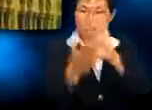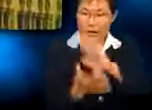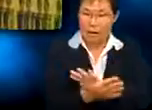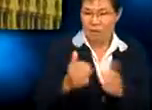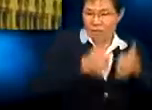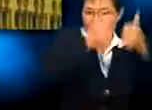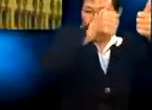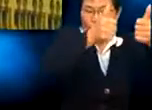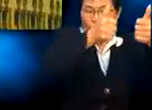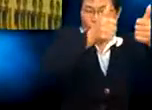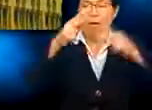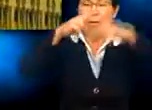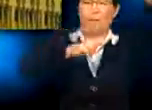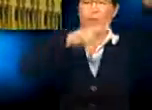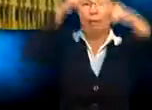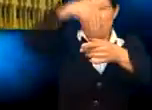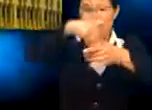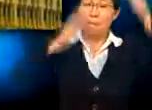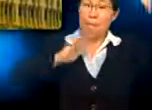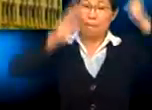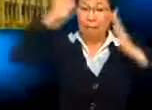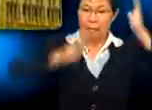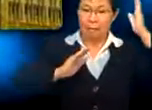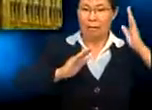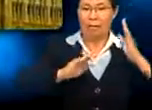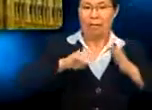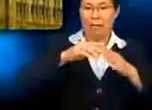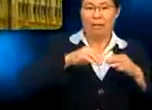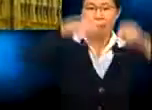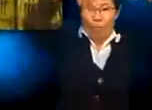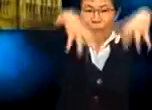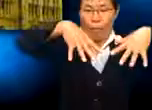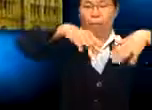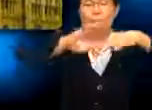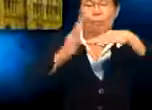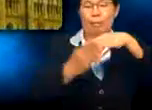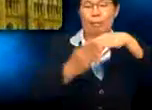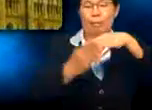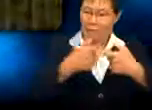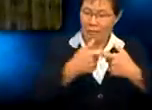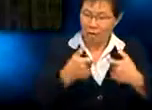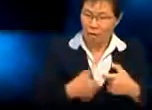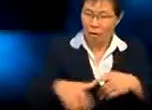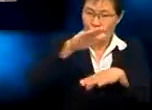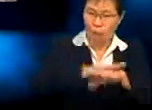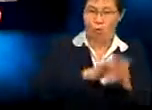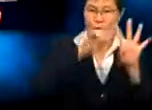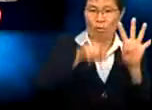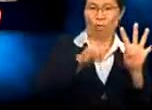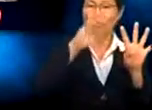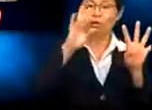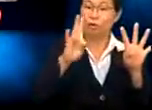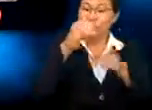the first public building in the country to be lit by electricity. On the 4th